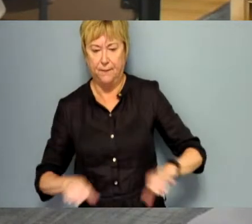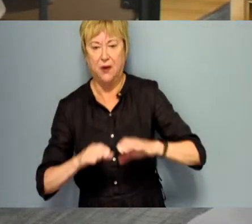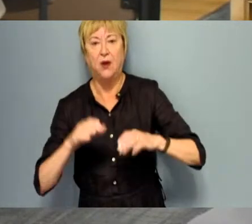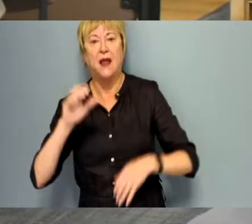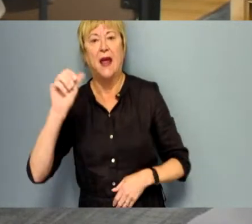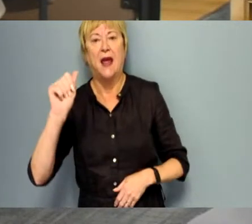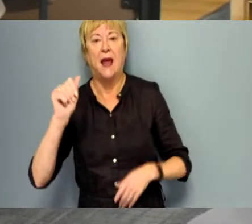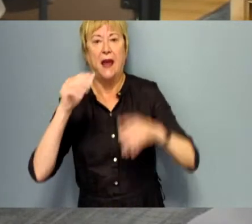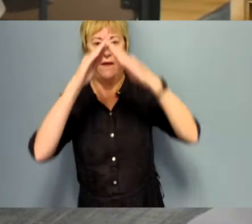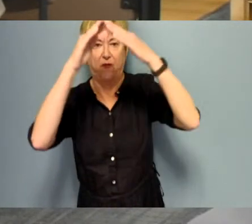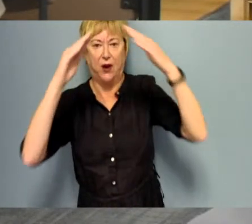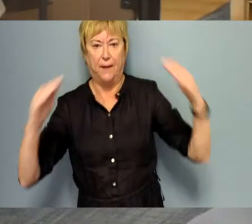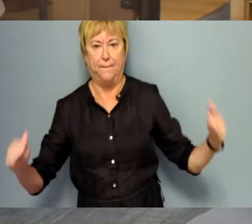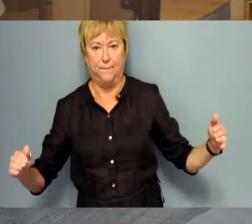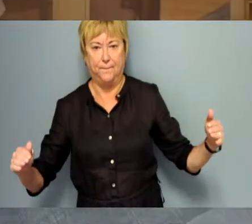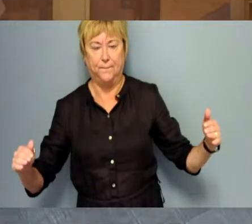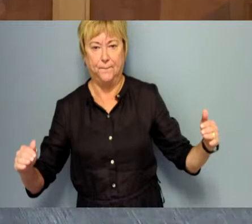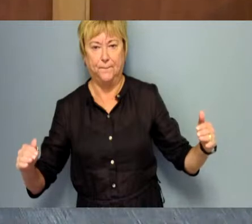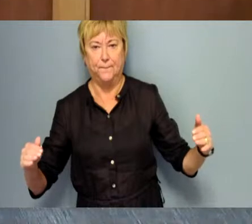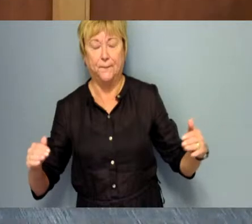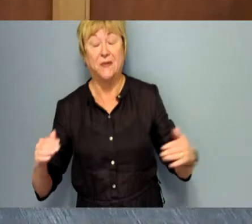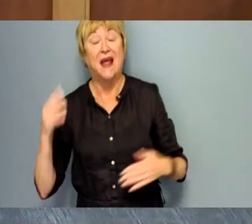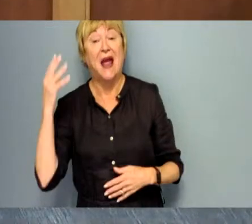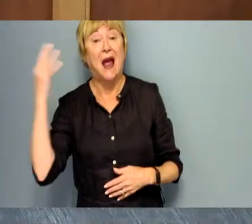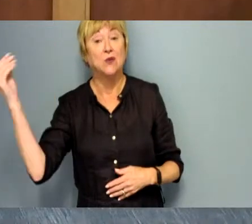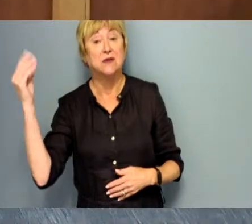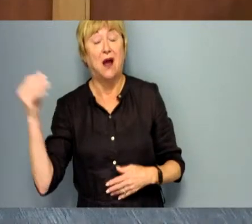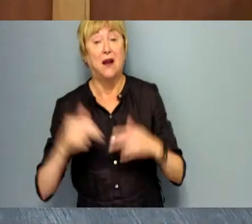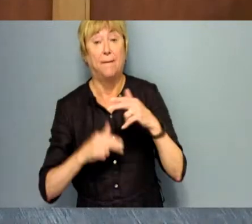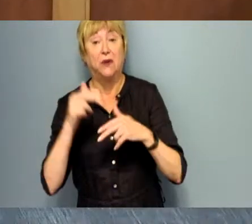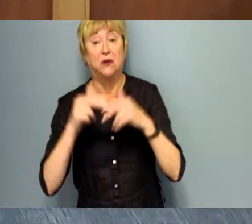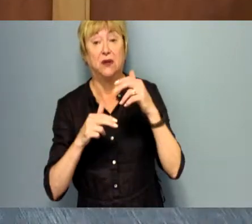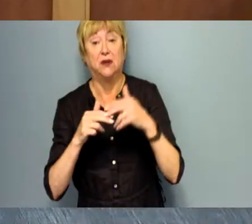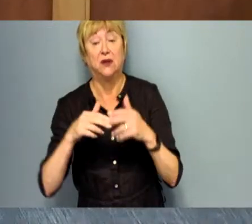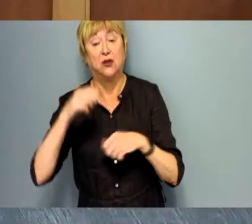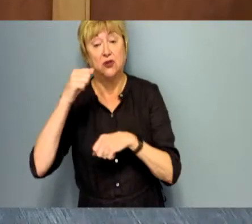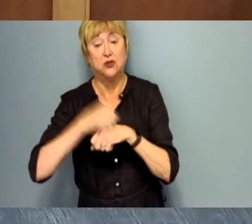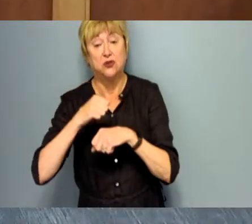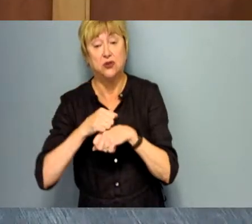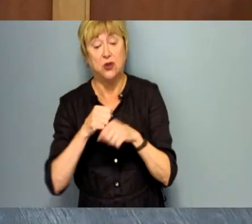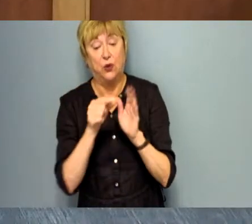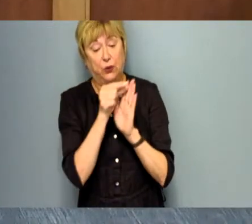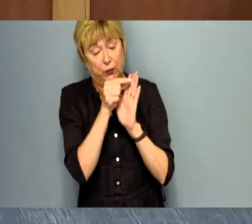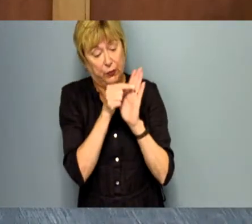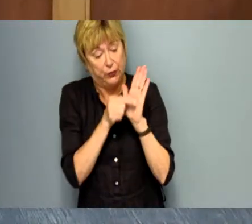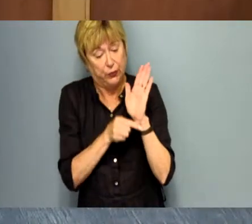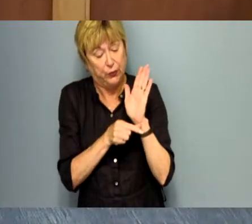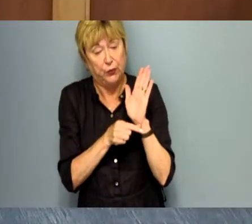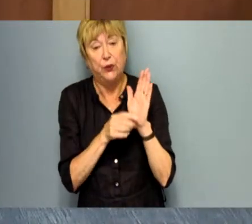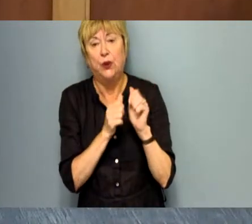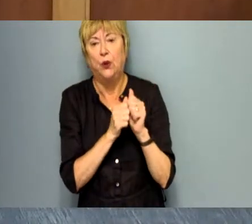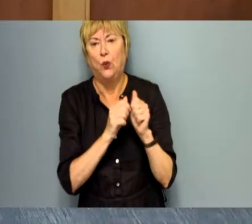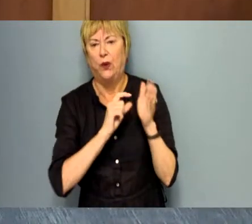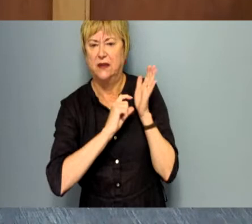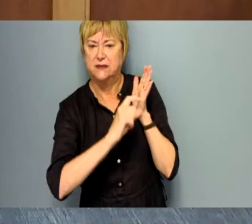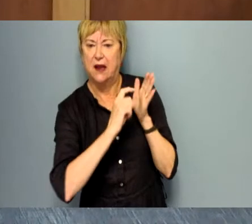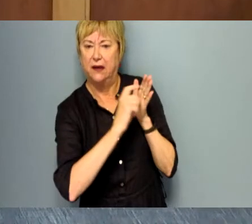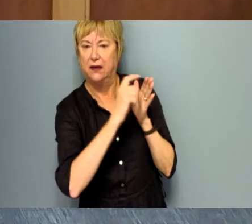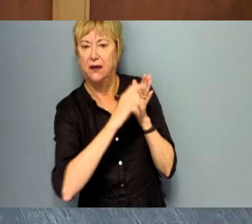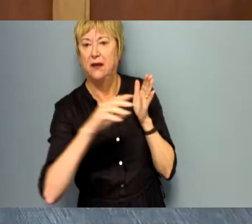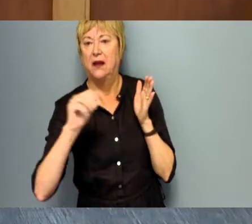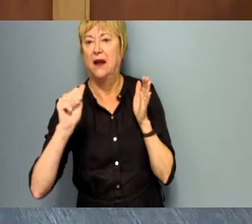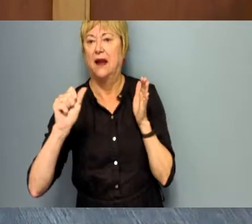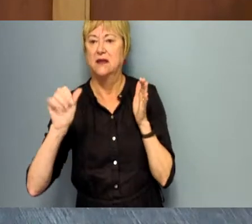design. The exterior of the building is a stone veneer with a cementitious siding and asphalt roof